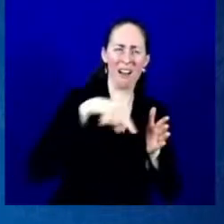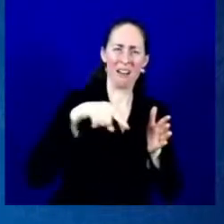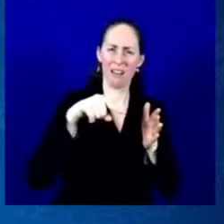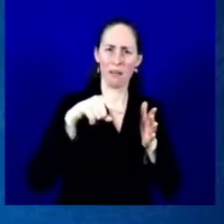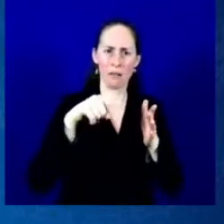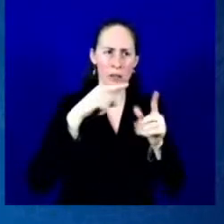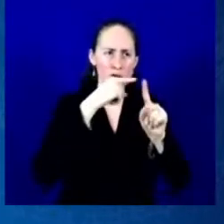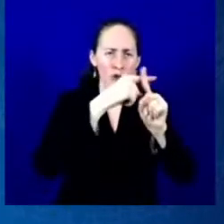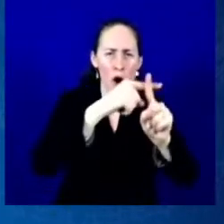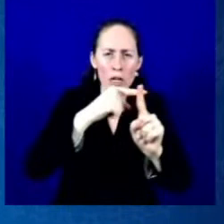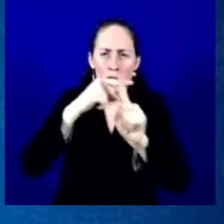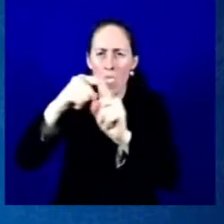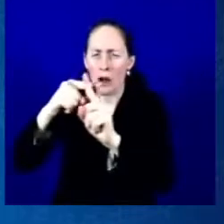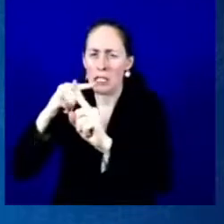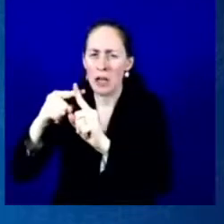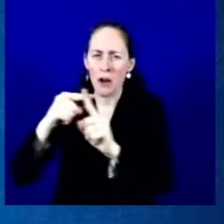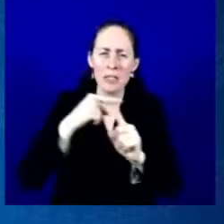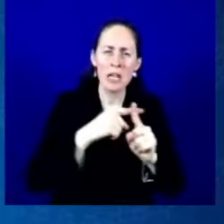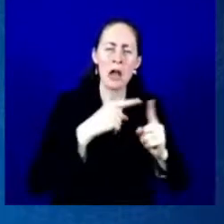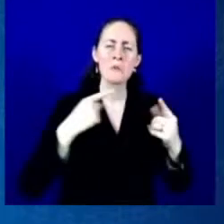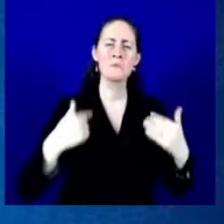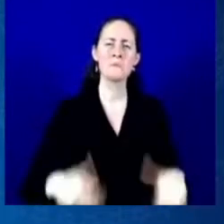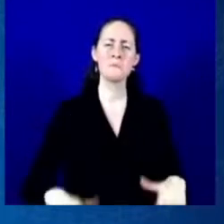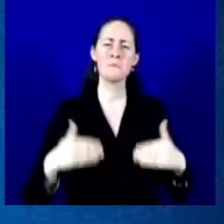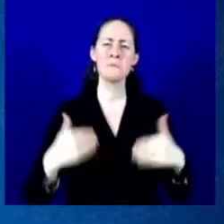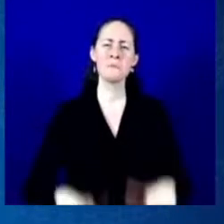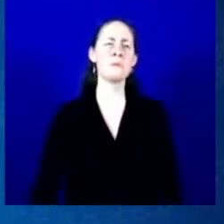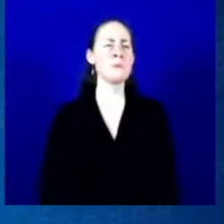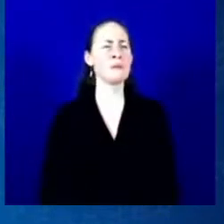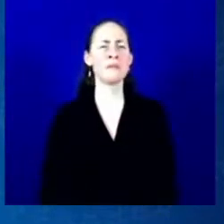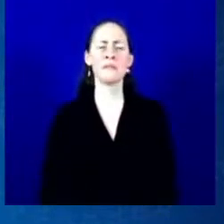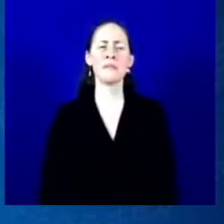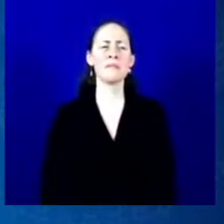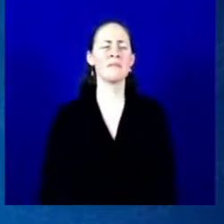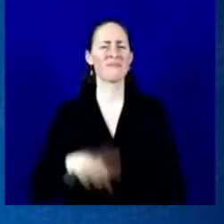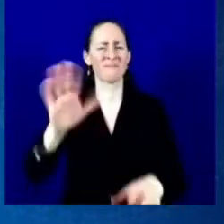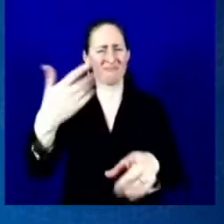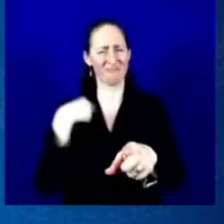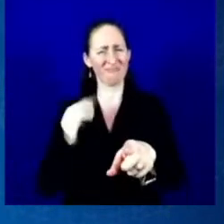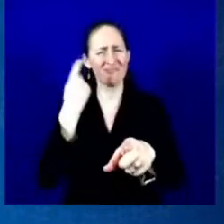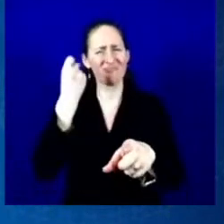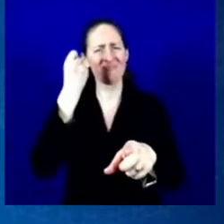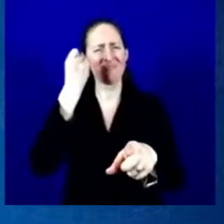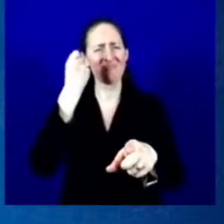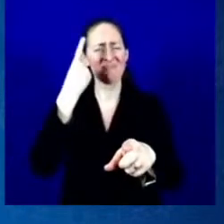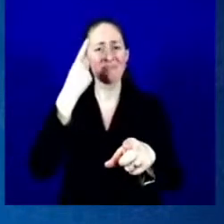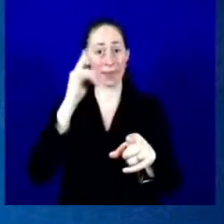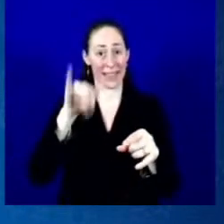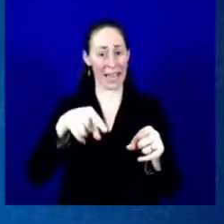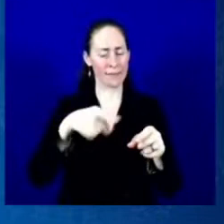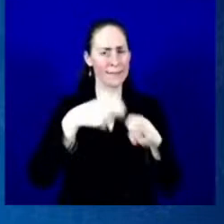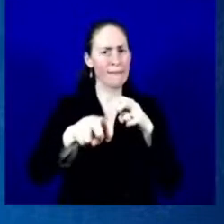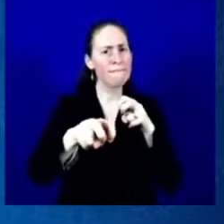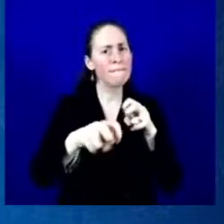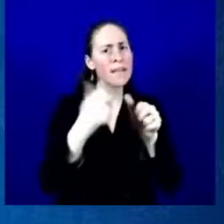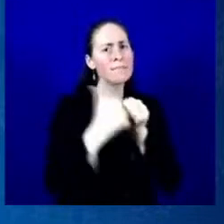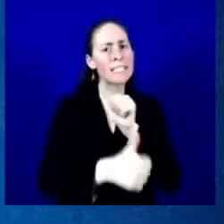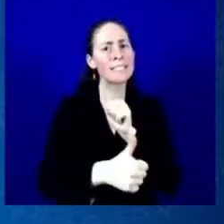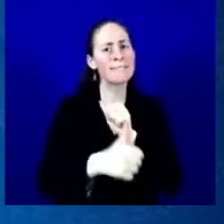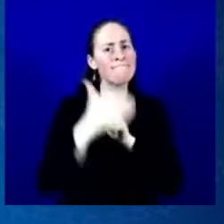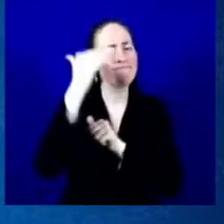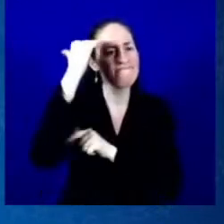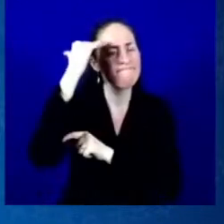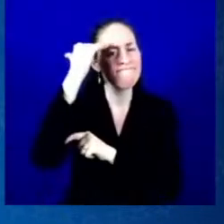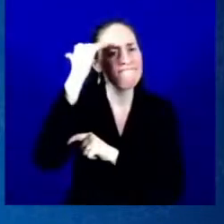I know how hard it is to make progress on this issue. In the 90s, we passed universal background checks, a ban on assault weapons